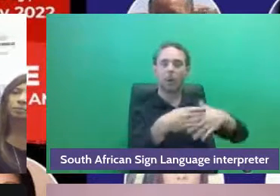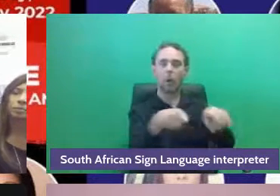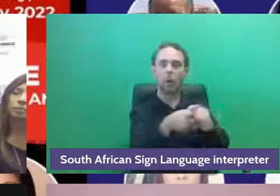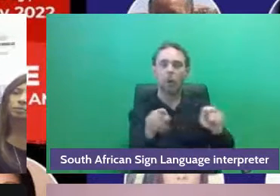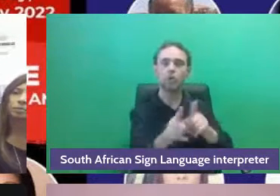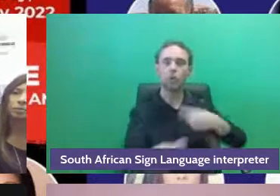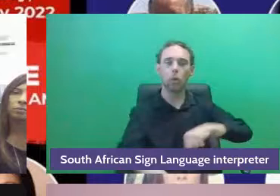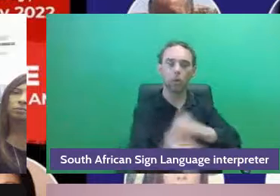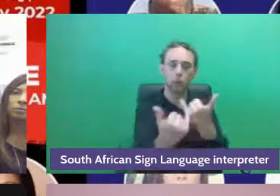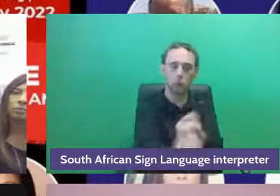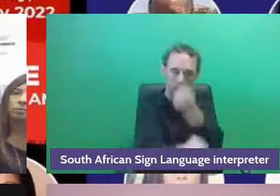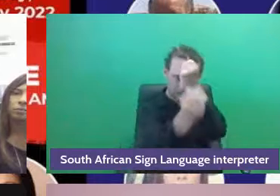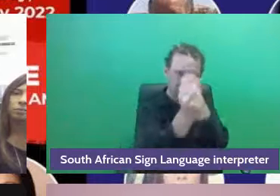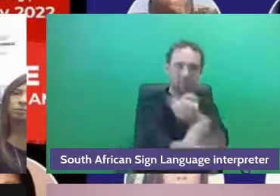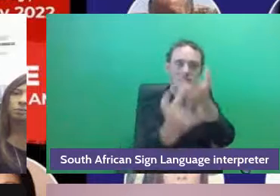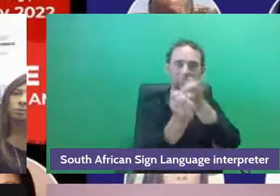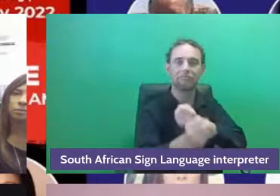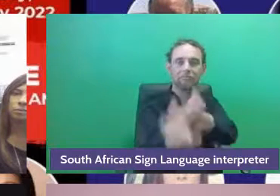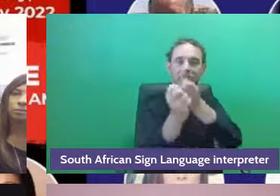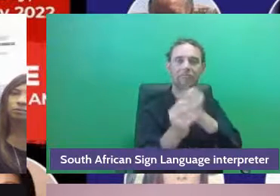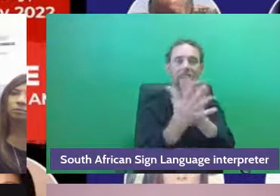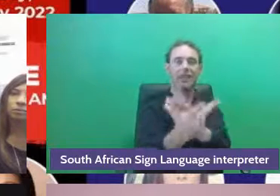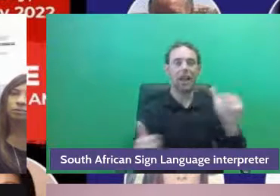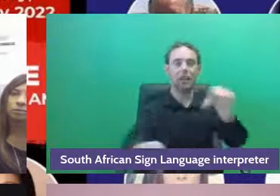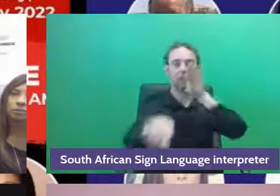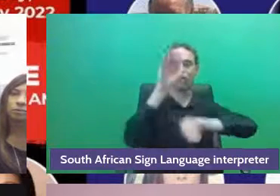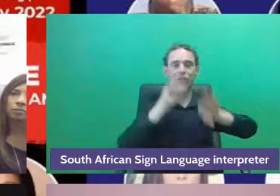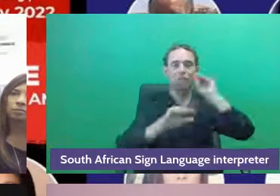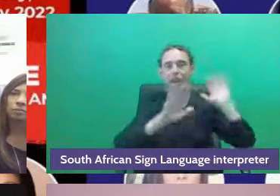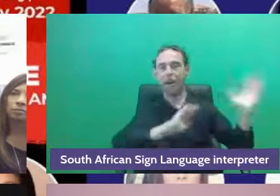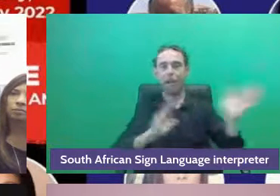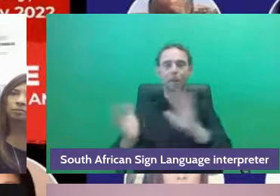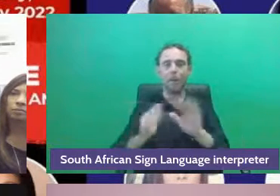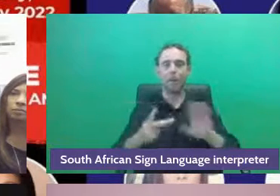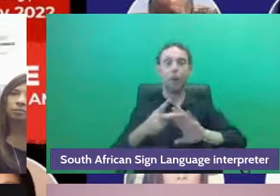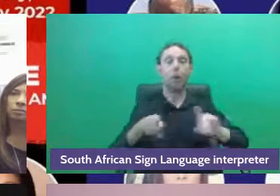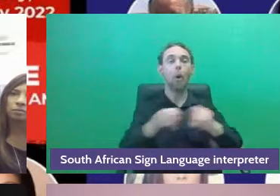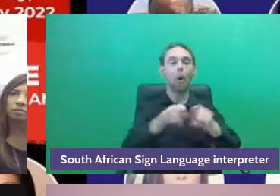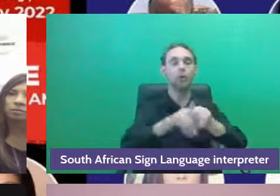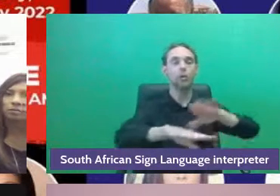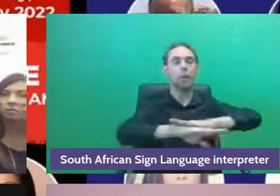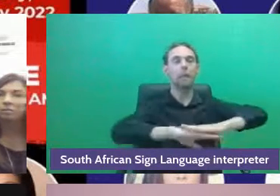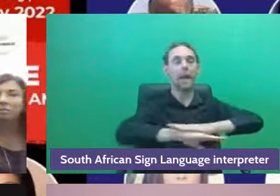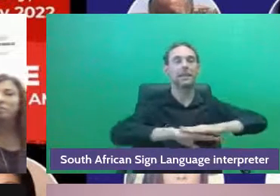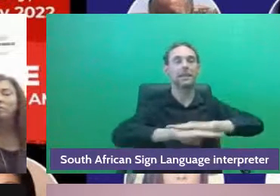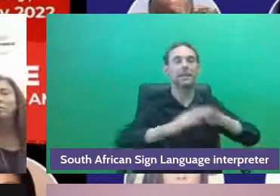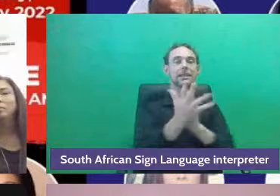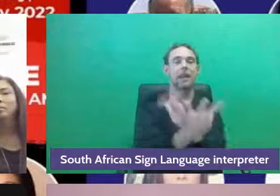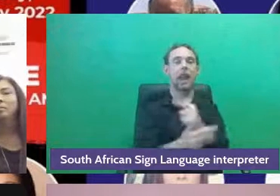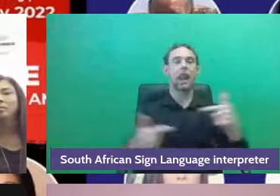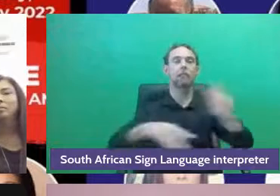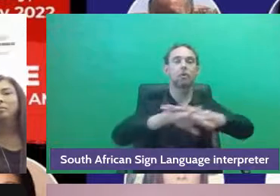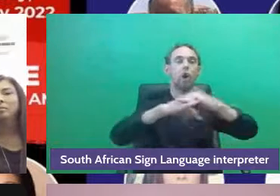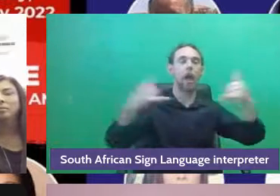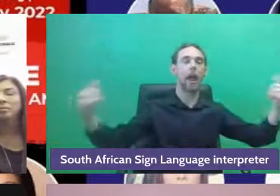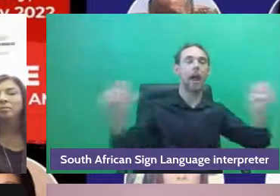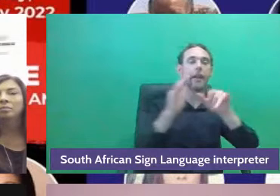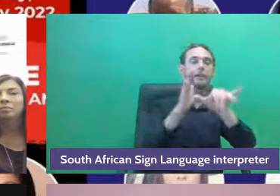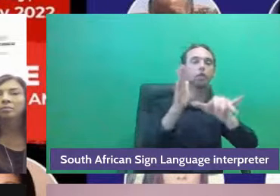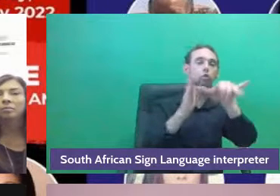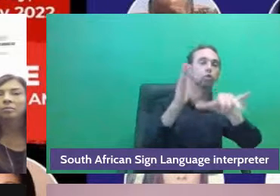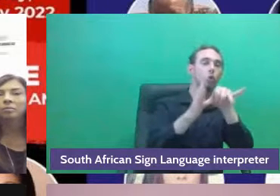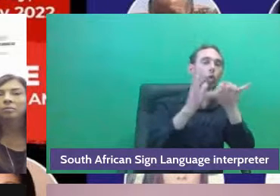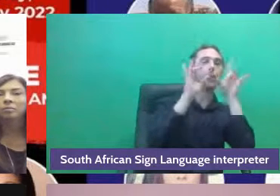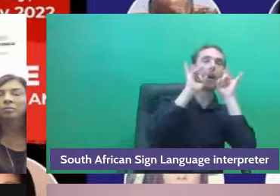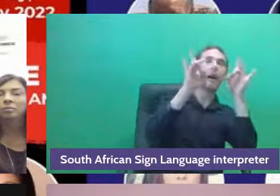sign, and also there's basic signing that is available on online platforms. Another